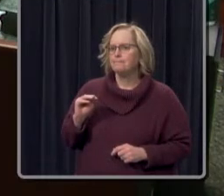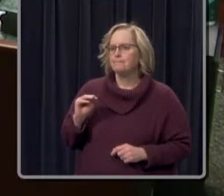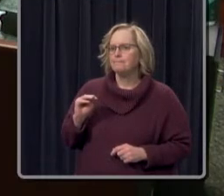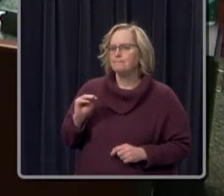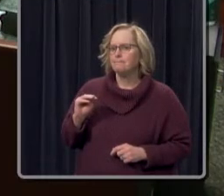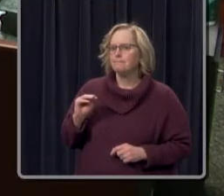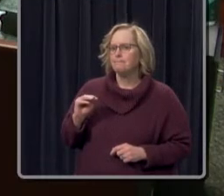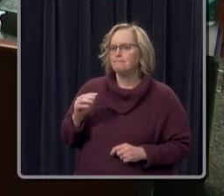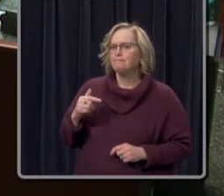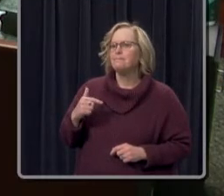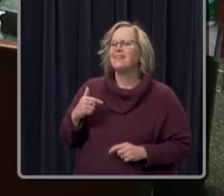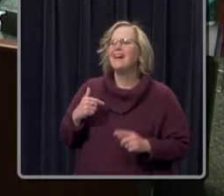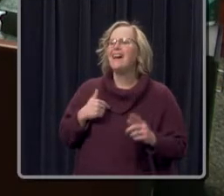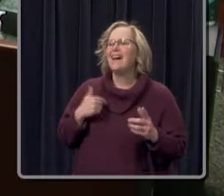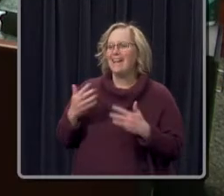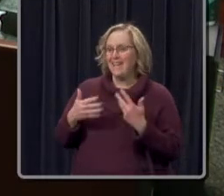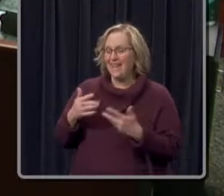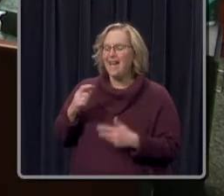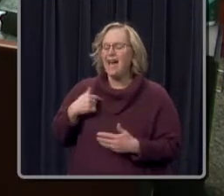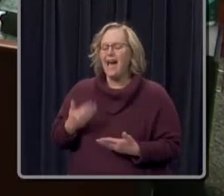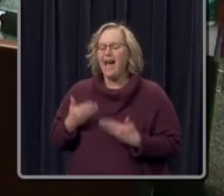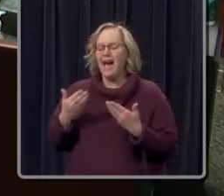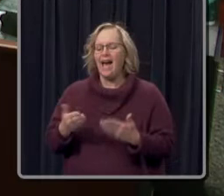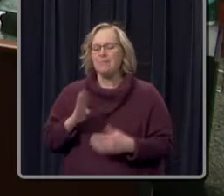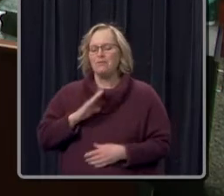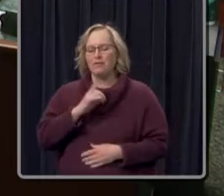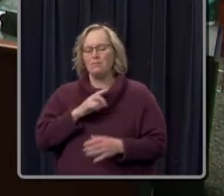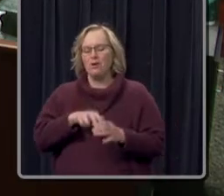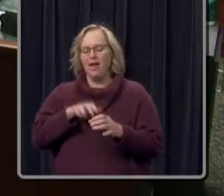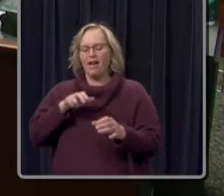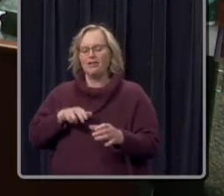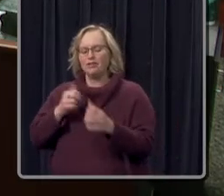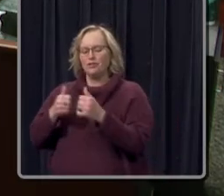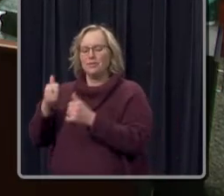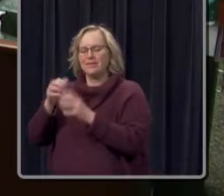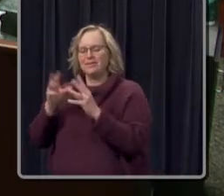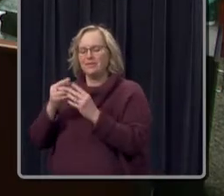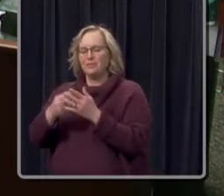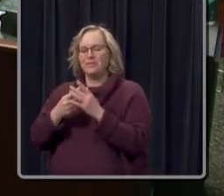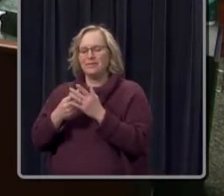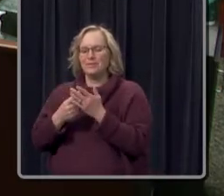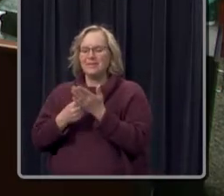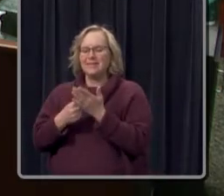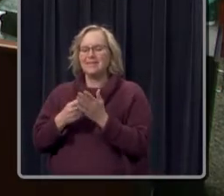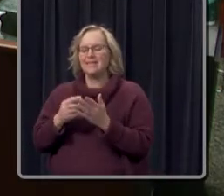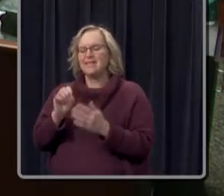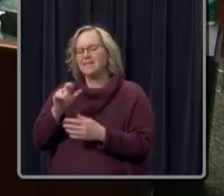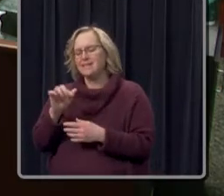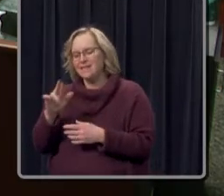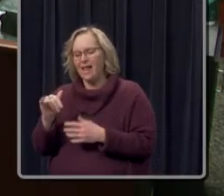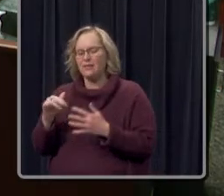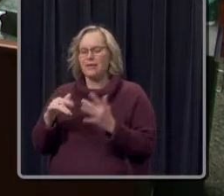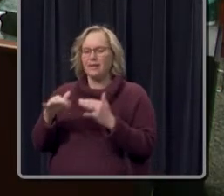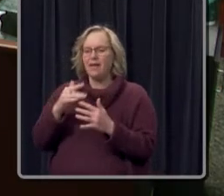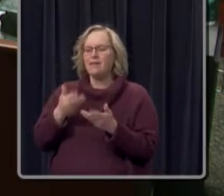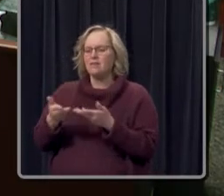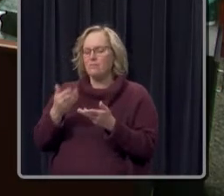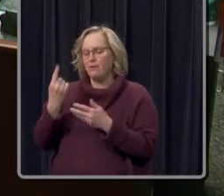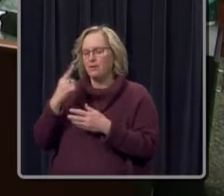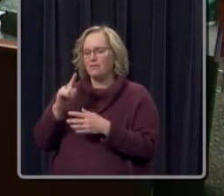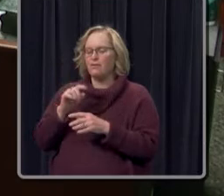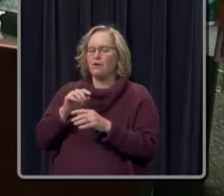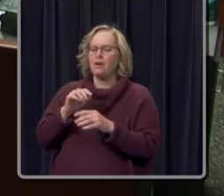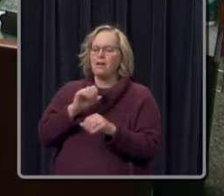I move the board adjourn to executive session to discuss salary, benefits, and related items of the bargaining unit pursuant to exception for